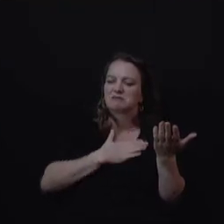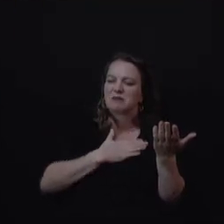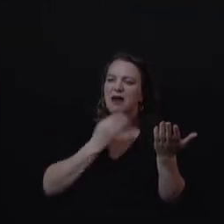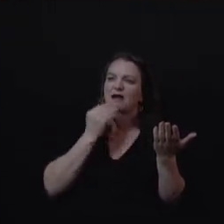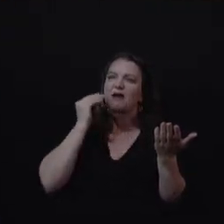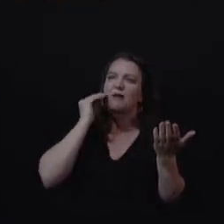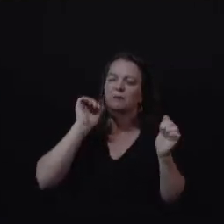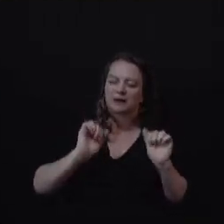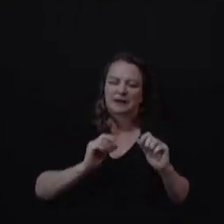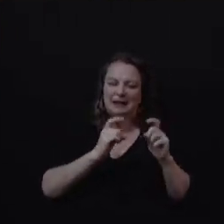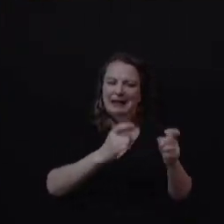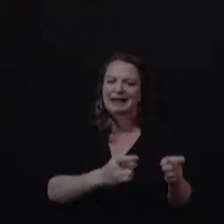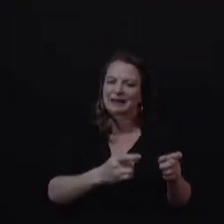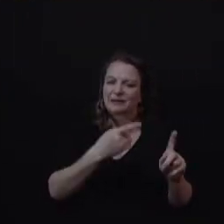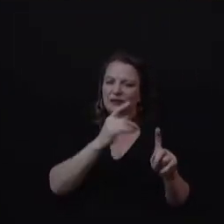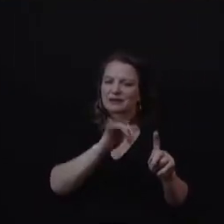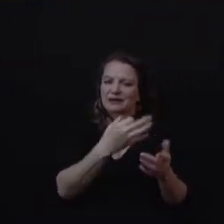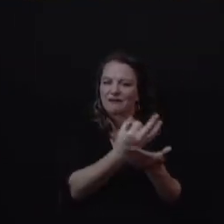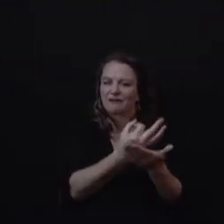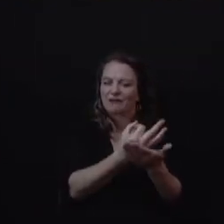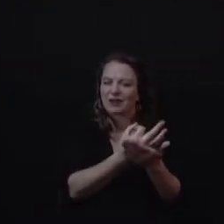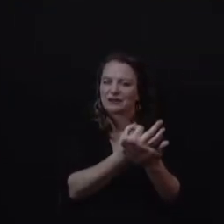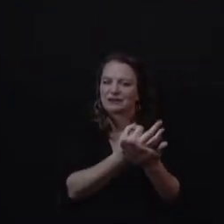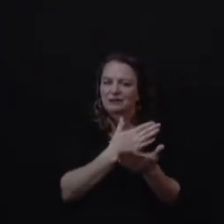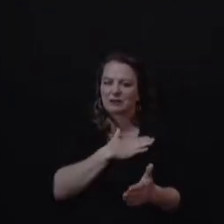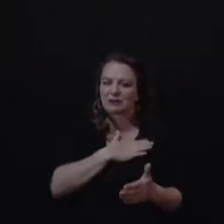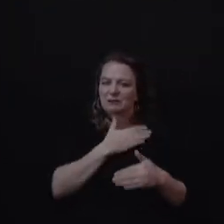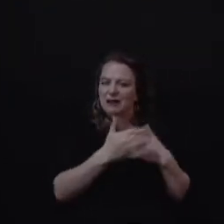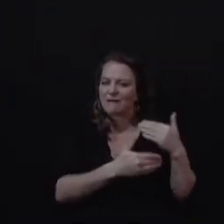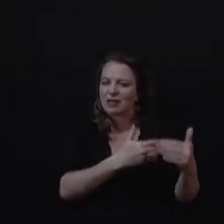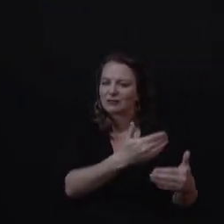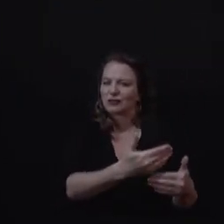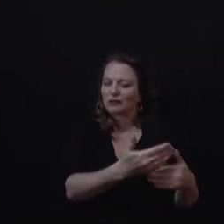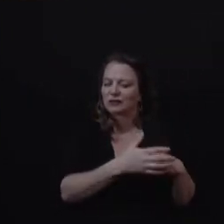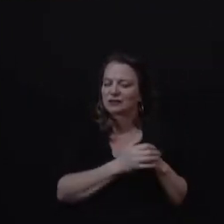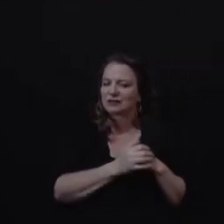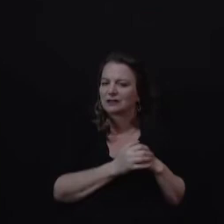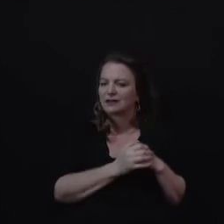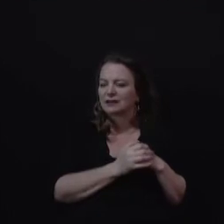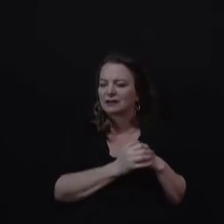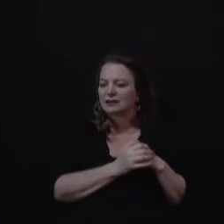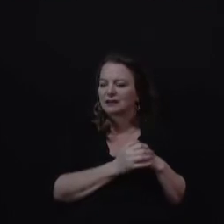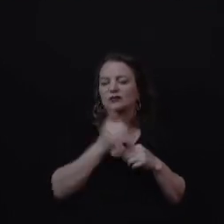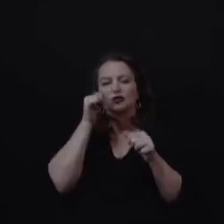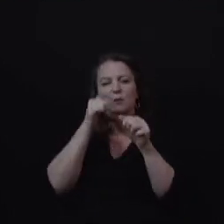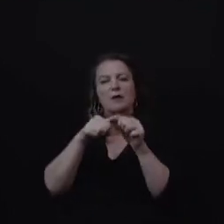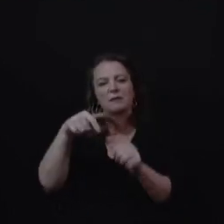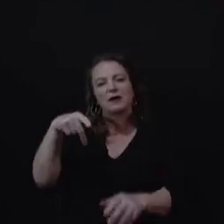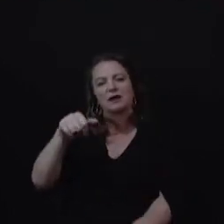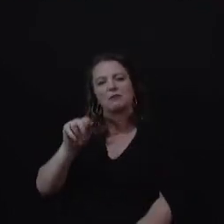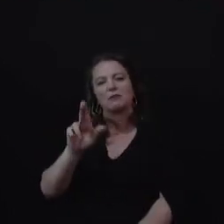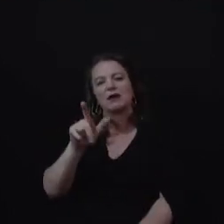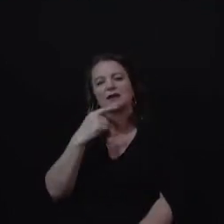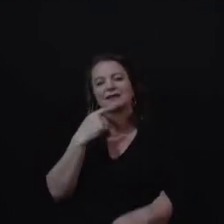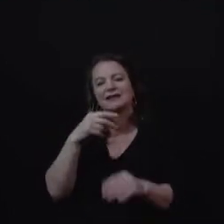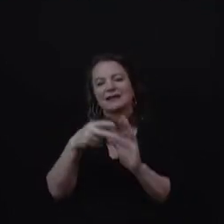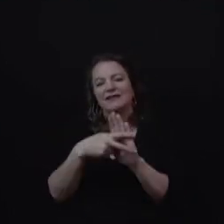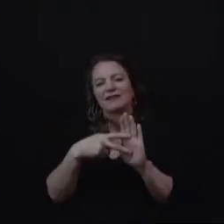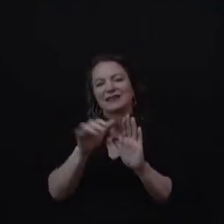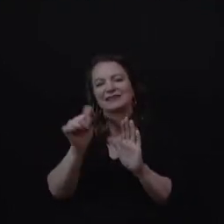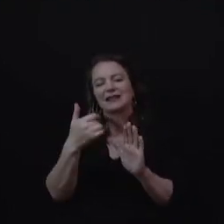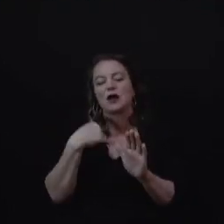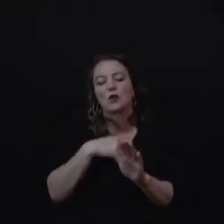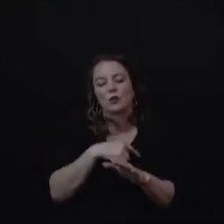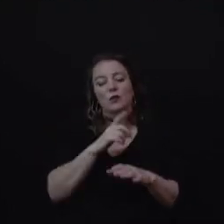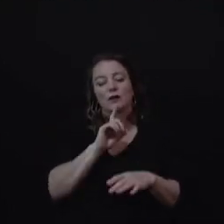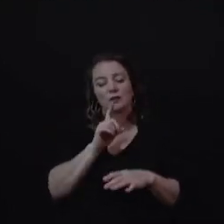give towards our benevolence offering today? Remember what Paul says in verse 10, that we were